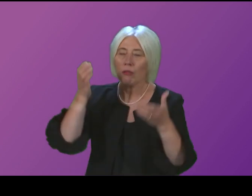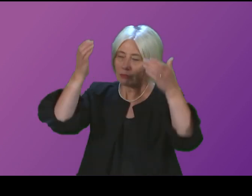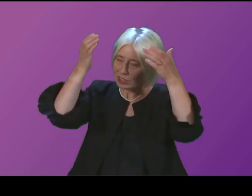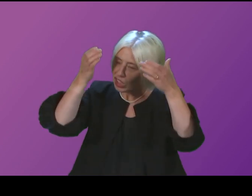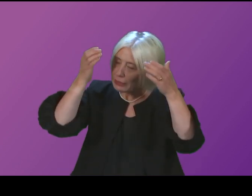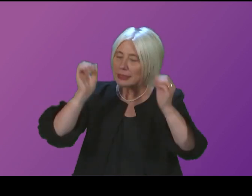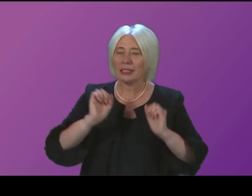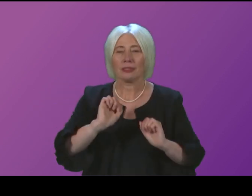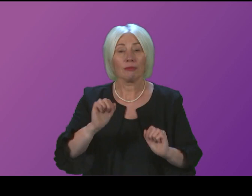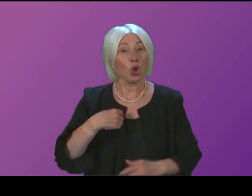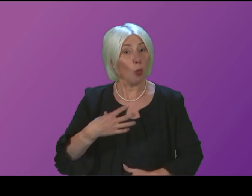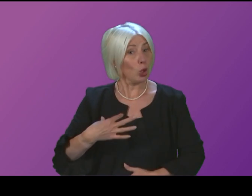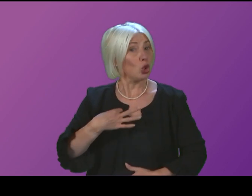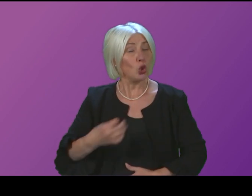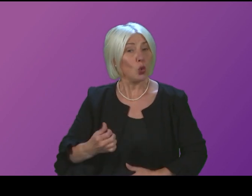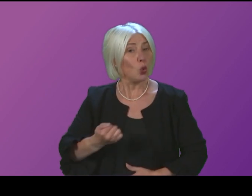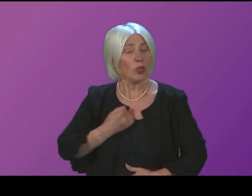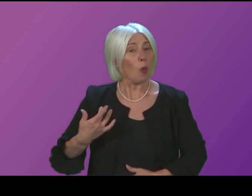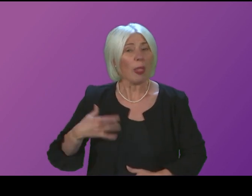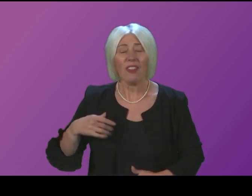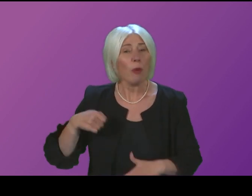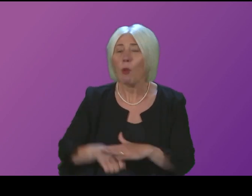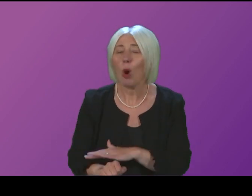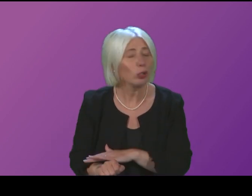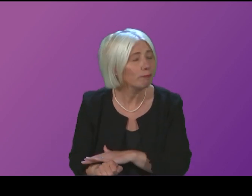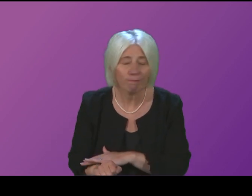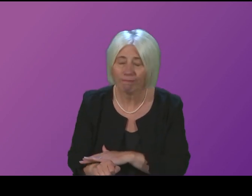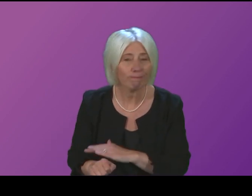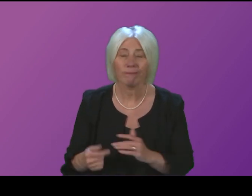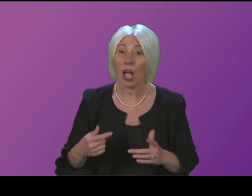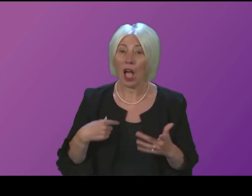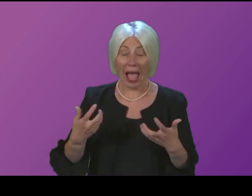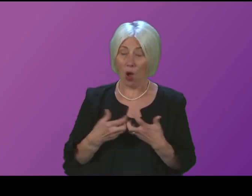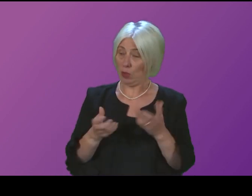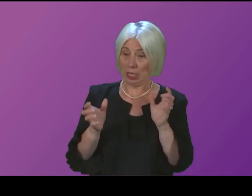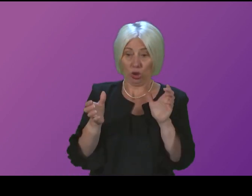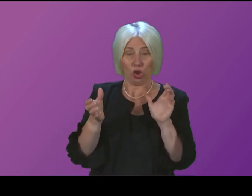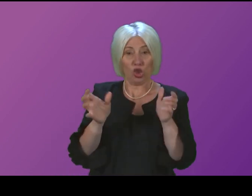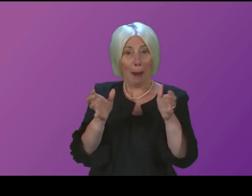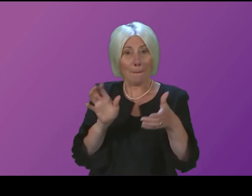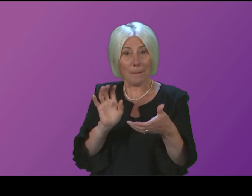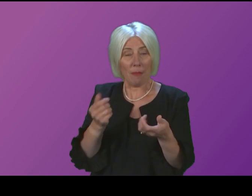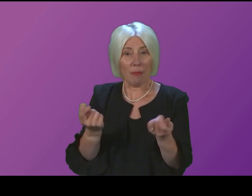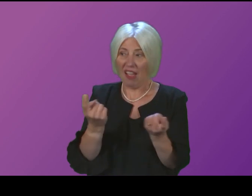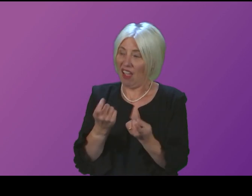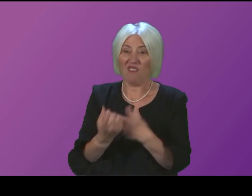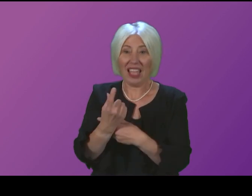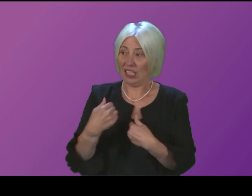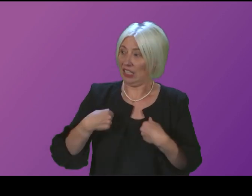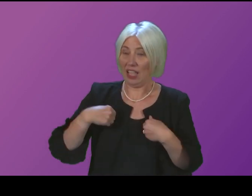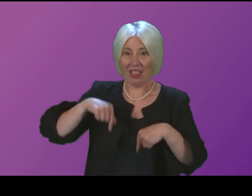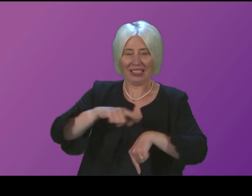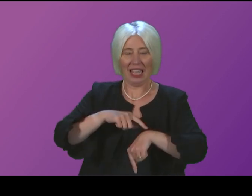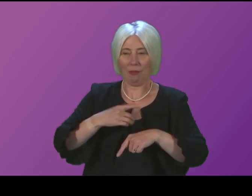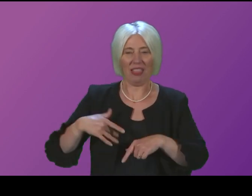we do not choose the life to which we are born, and seldom do we shape the events that define our times. We can only hope to